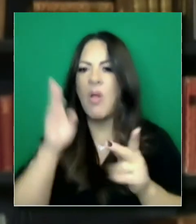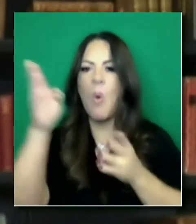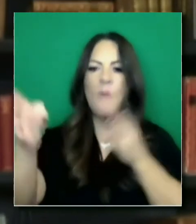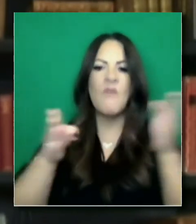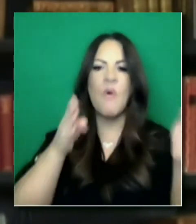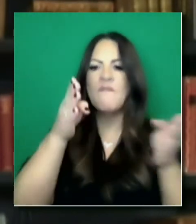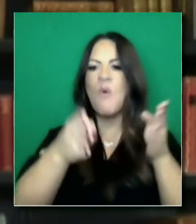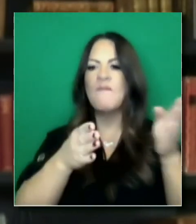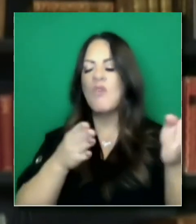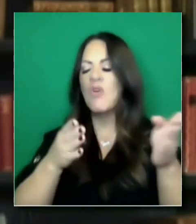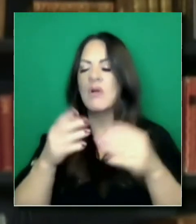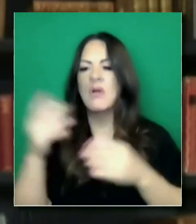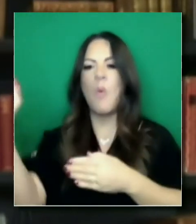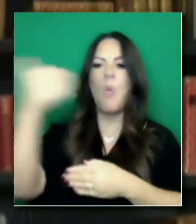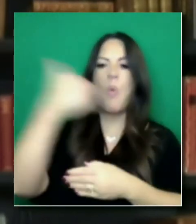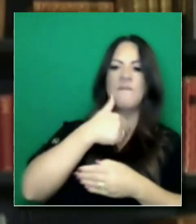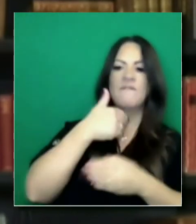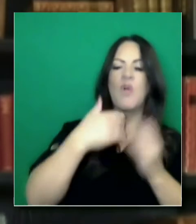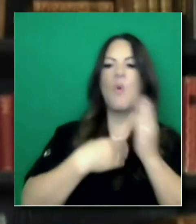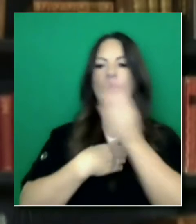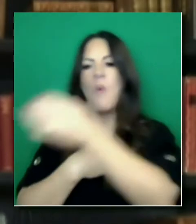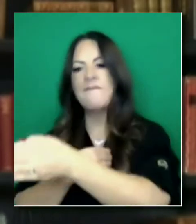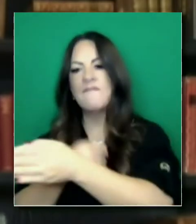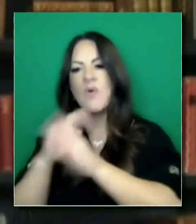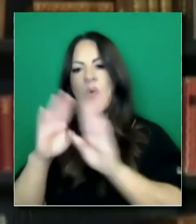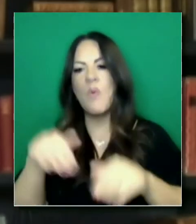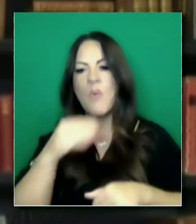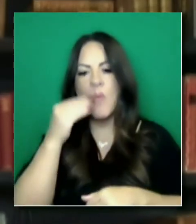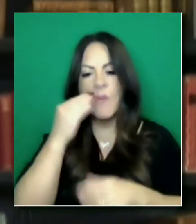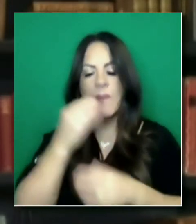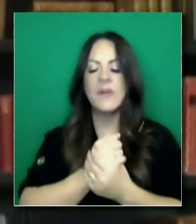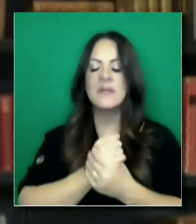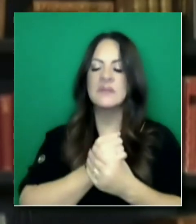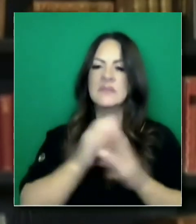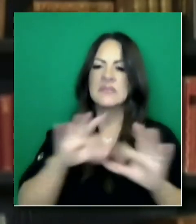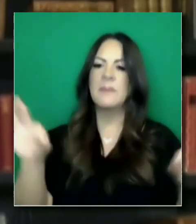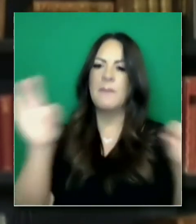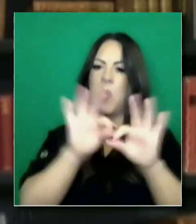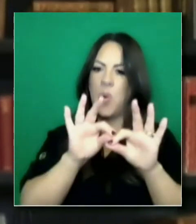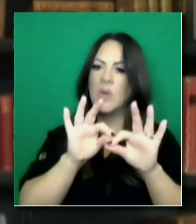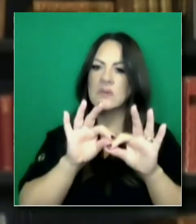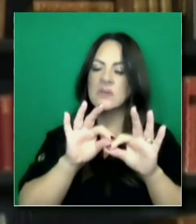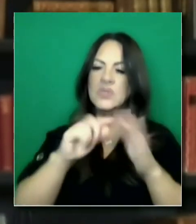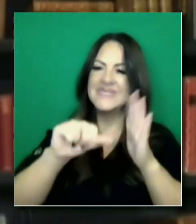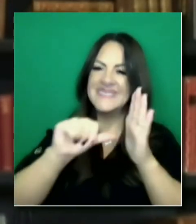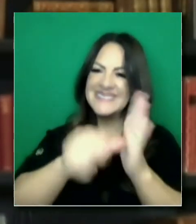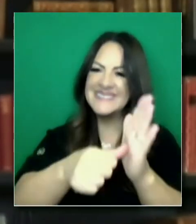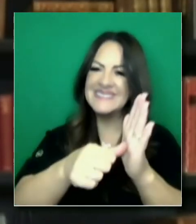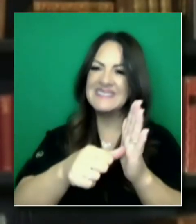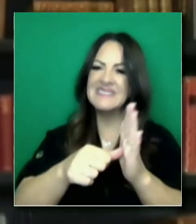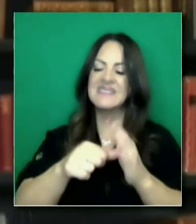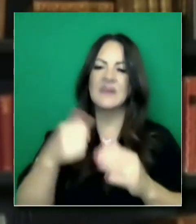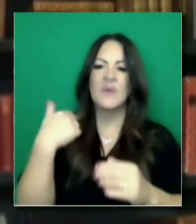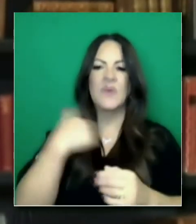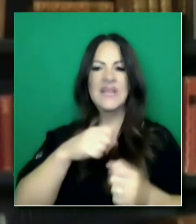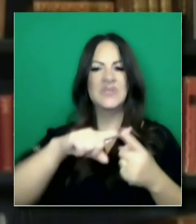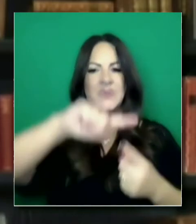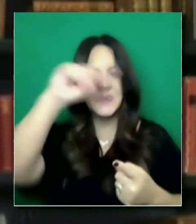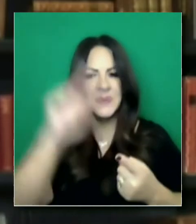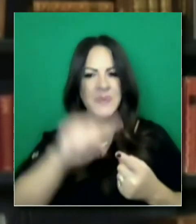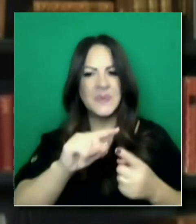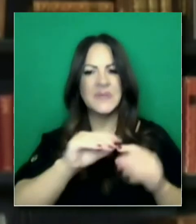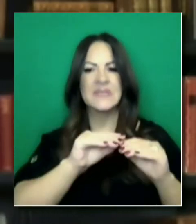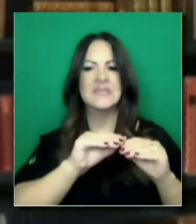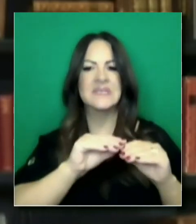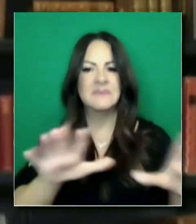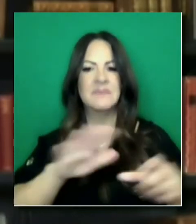at this juncture to, again, make these models mute and to bend this curve and not allow us to just be